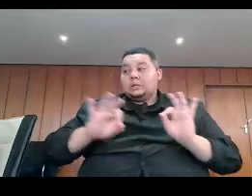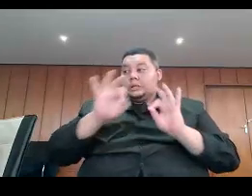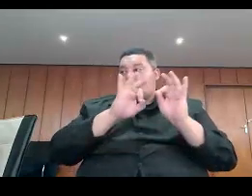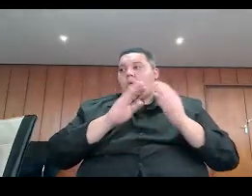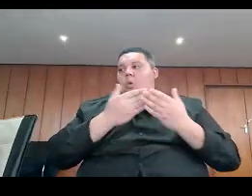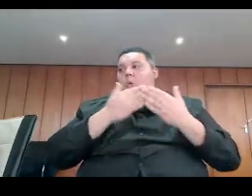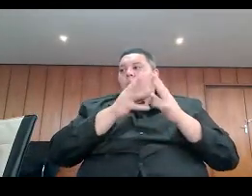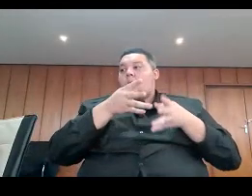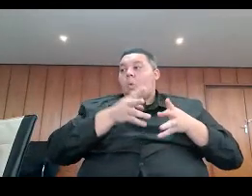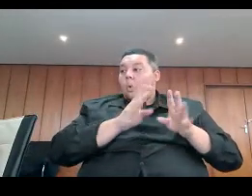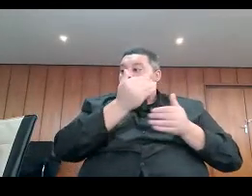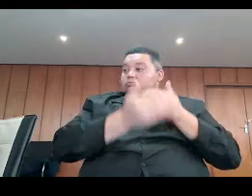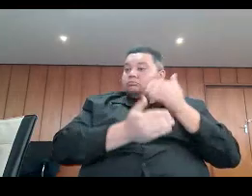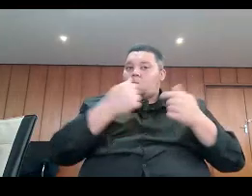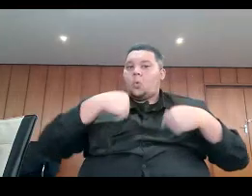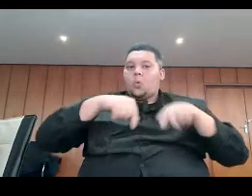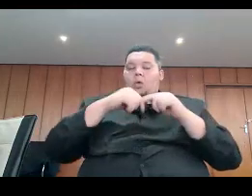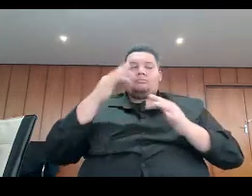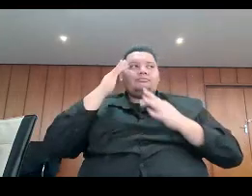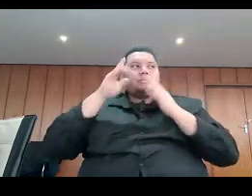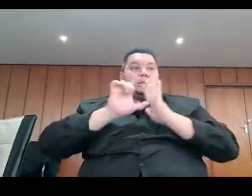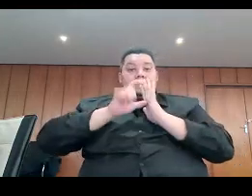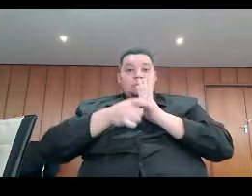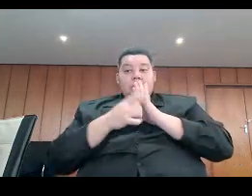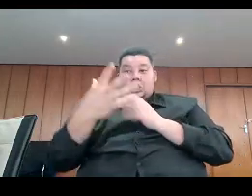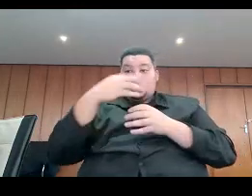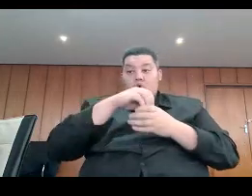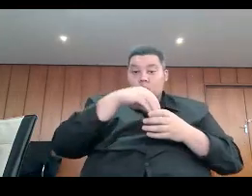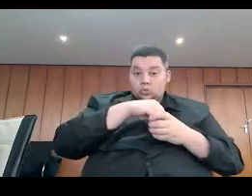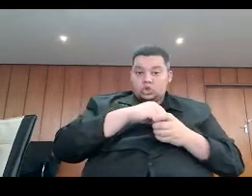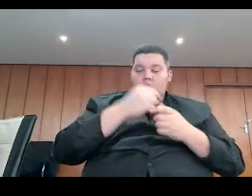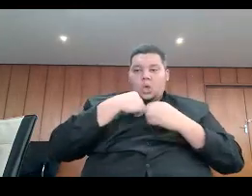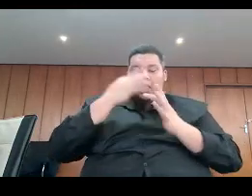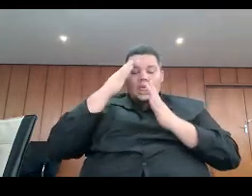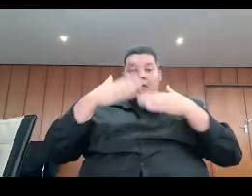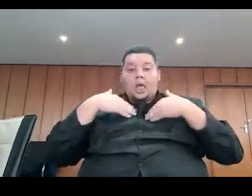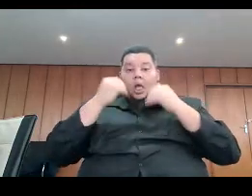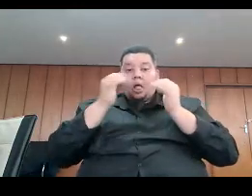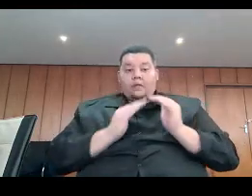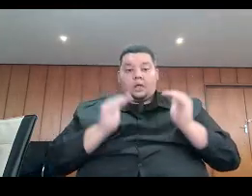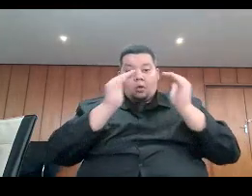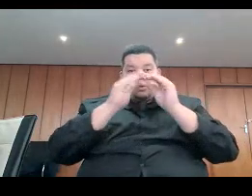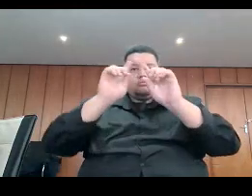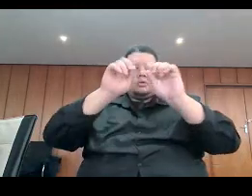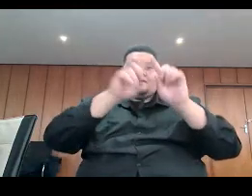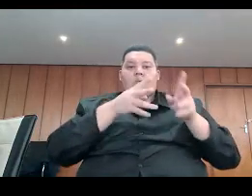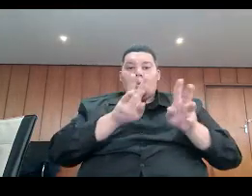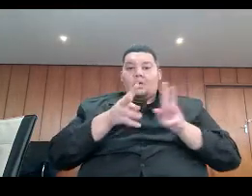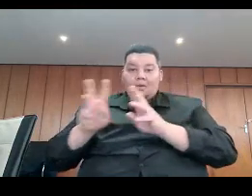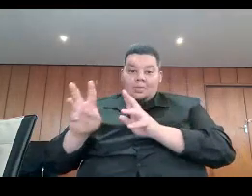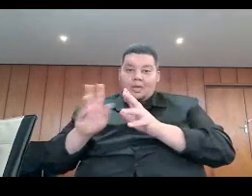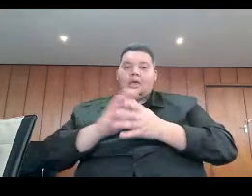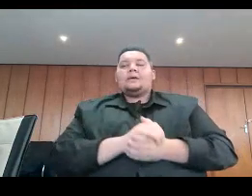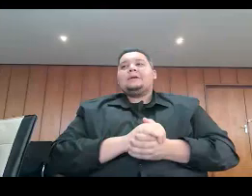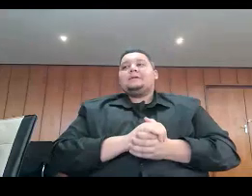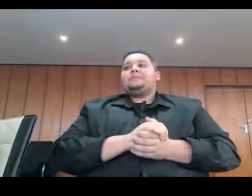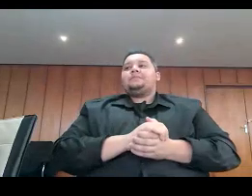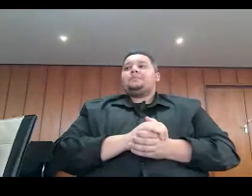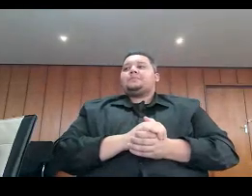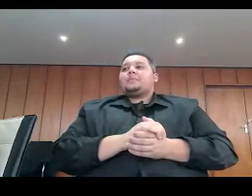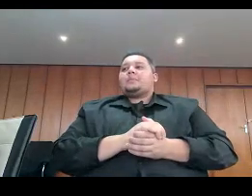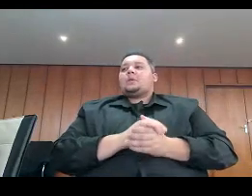way for thinking about disability inclusion, for thinking about health equity in different ways.